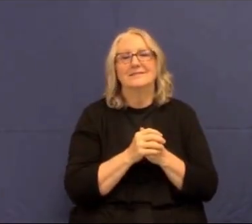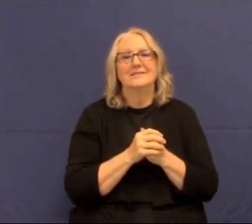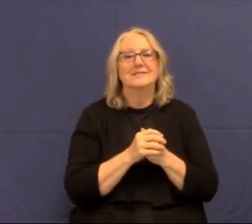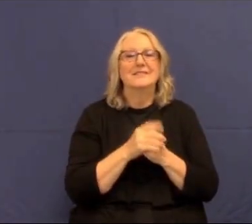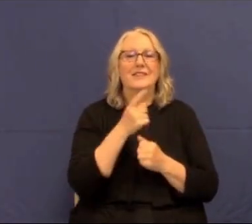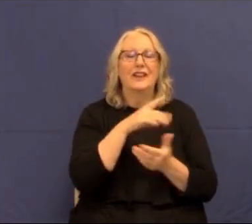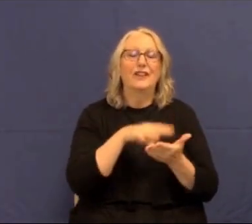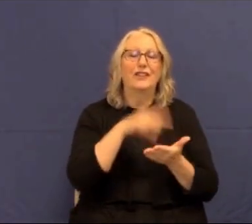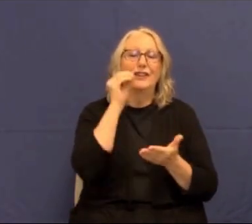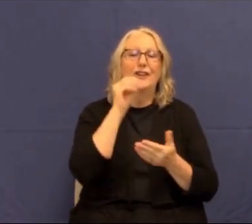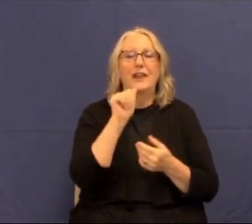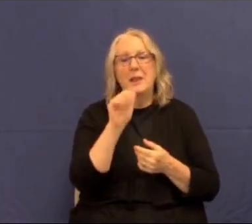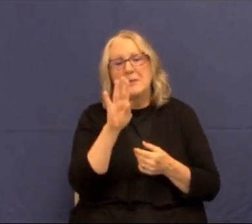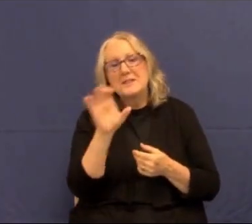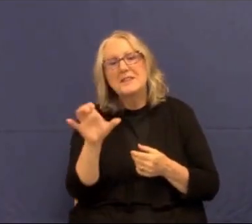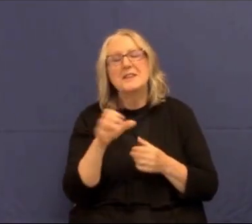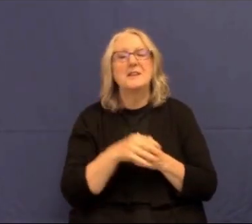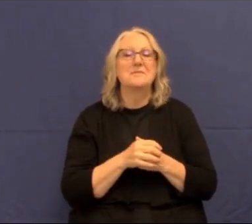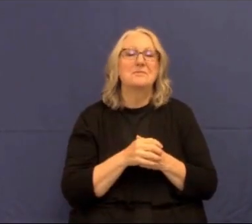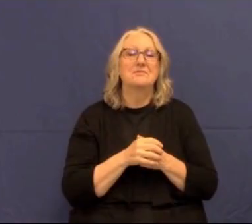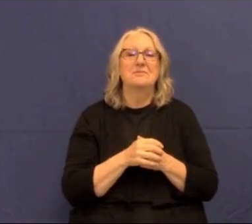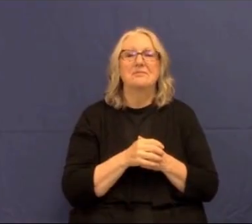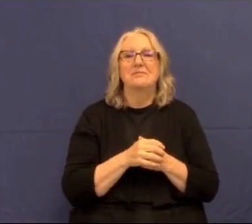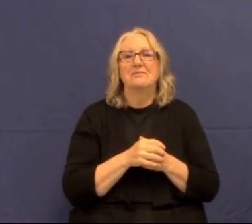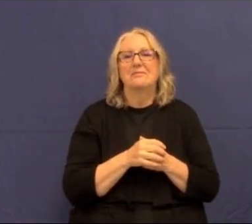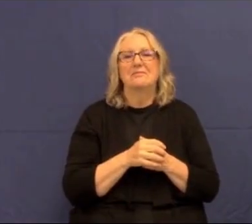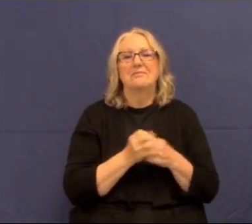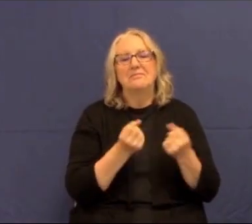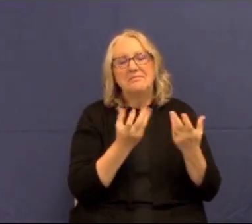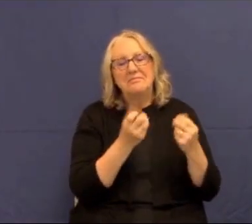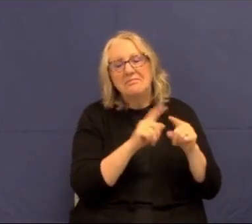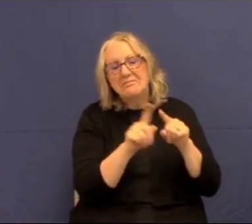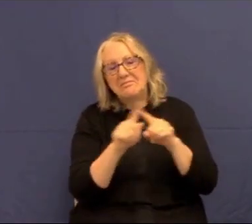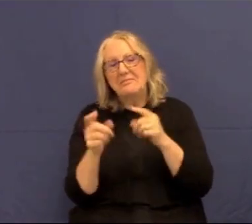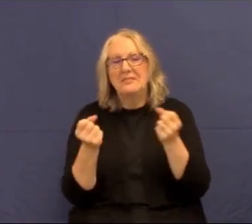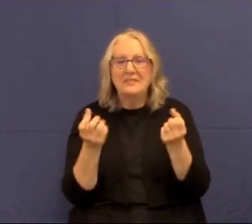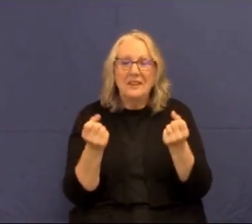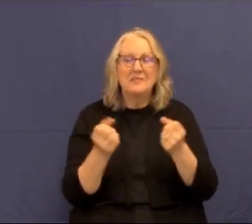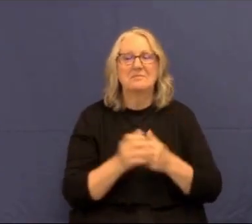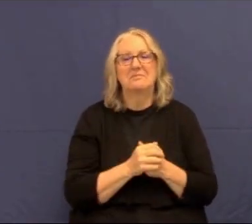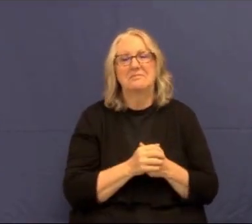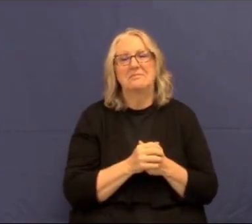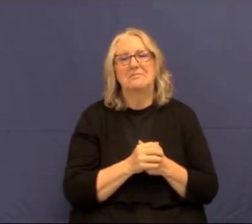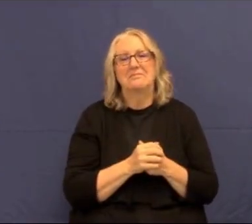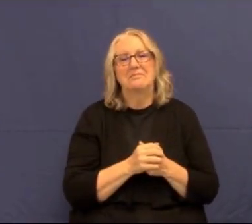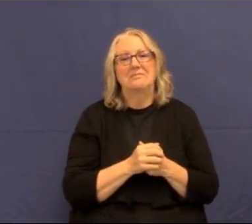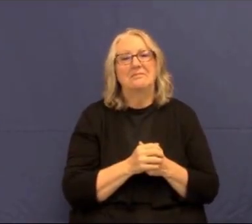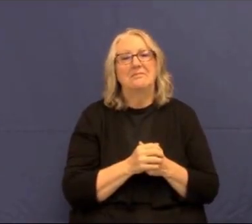and so they've like learned the alphabet. They've like learned multiple signs,